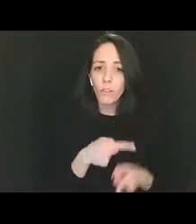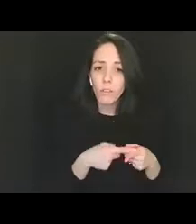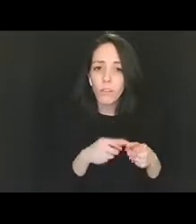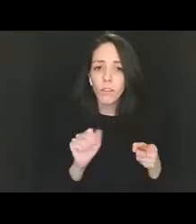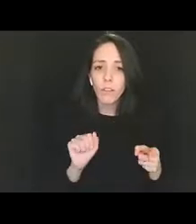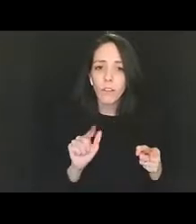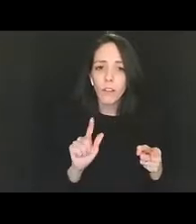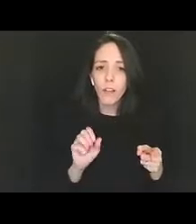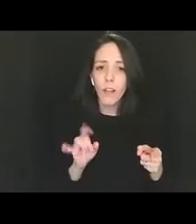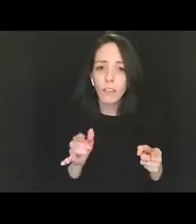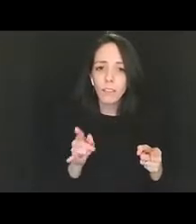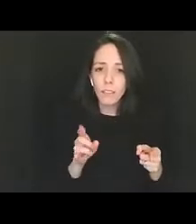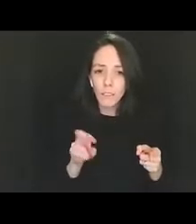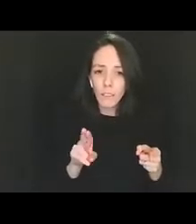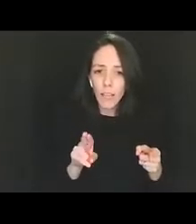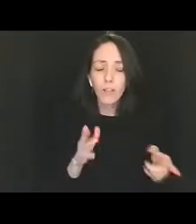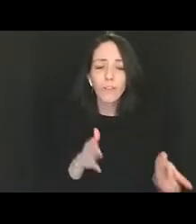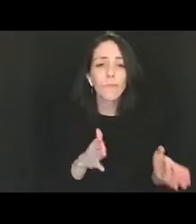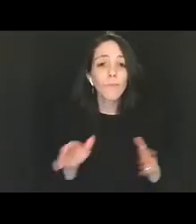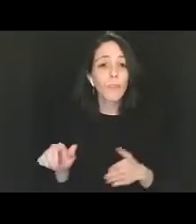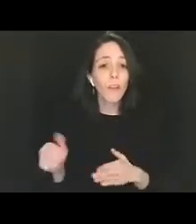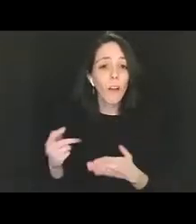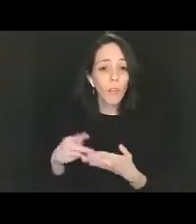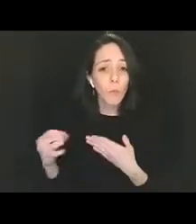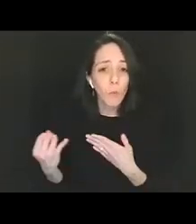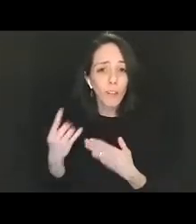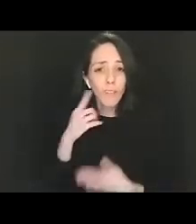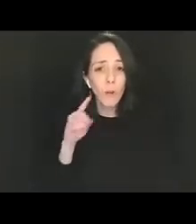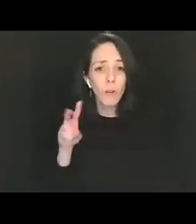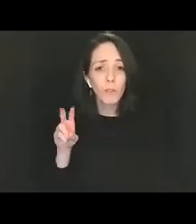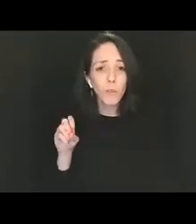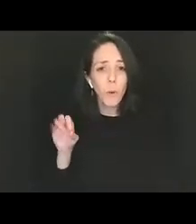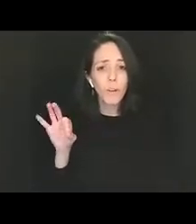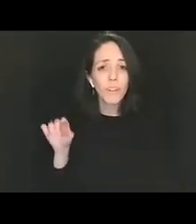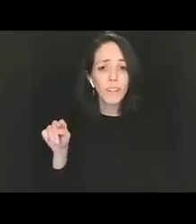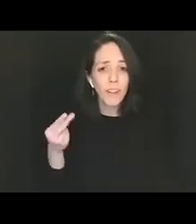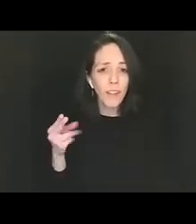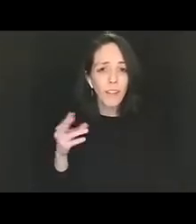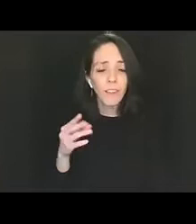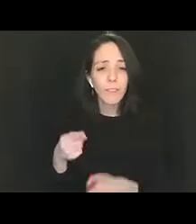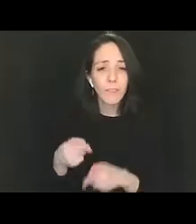the other project that's supposed to be happening on 209th and Alexander.